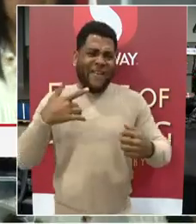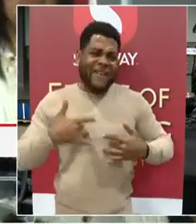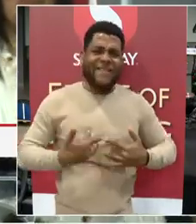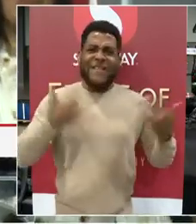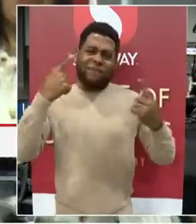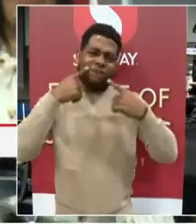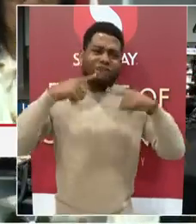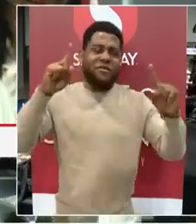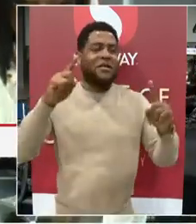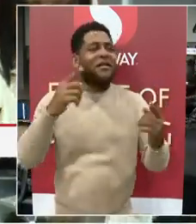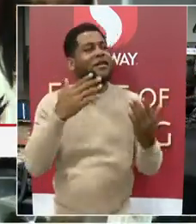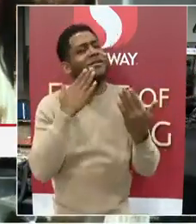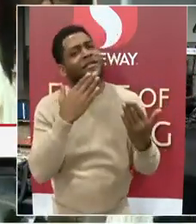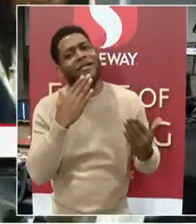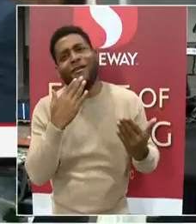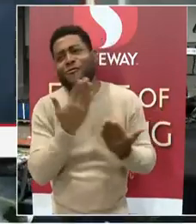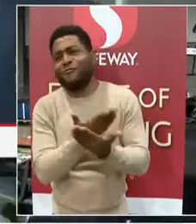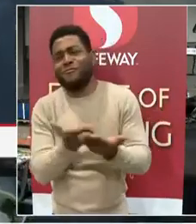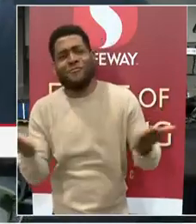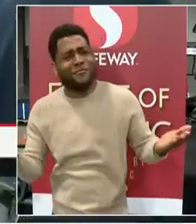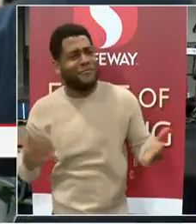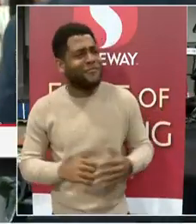all.